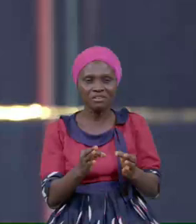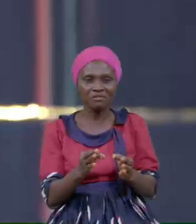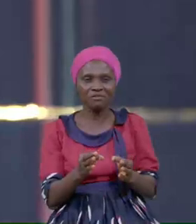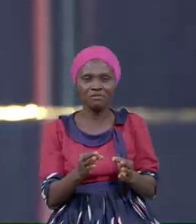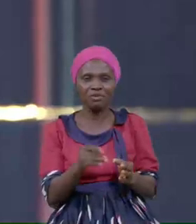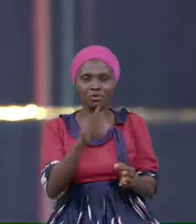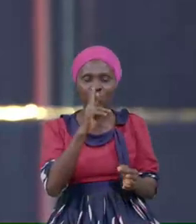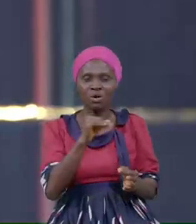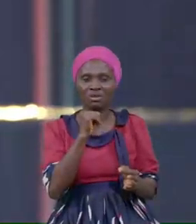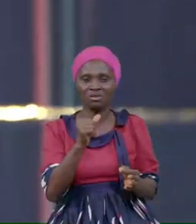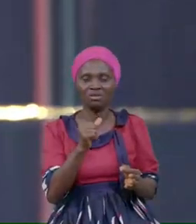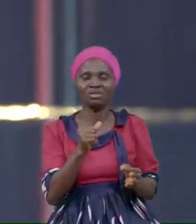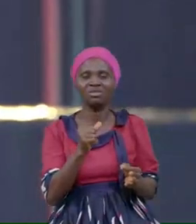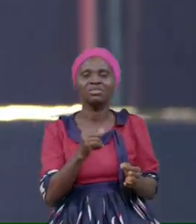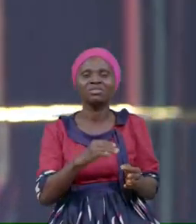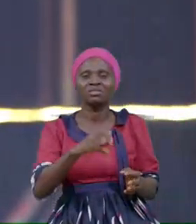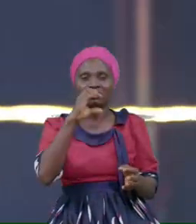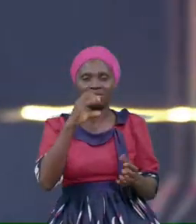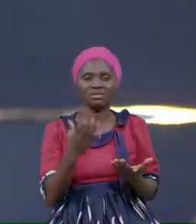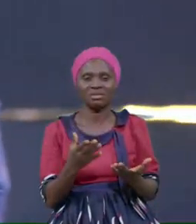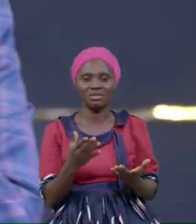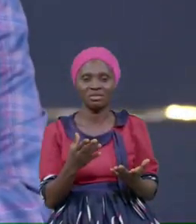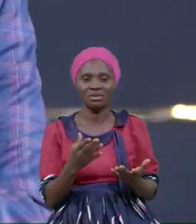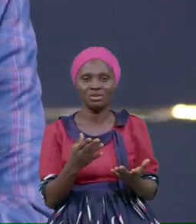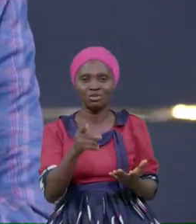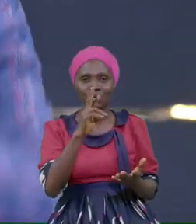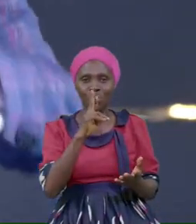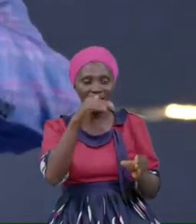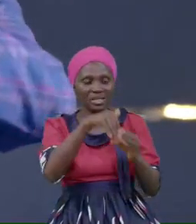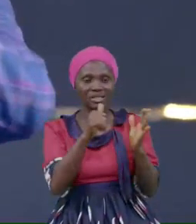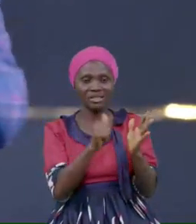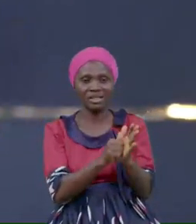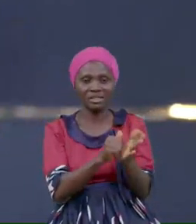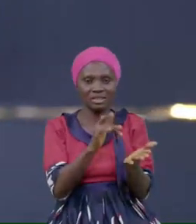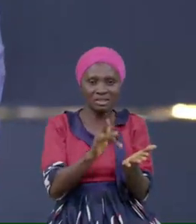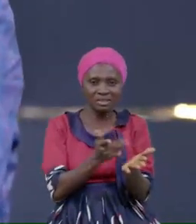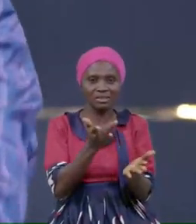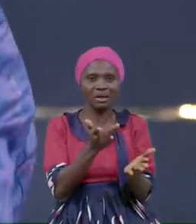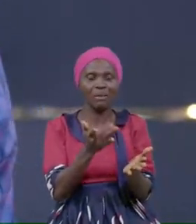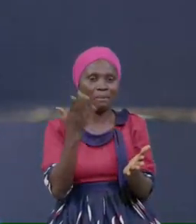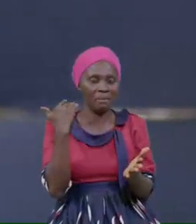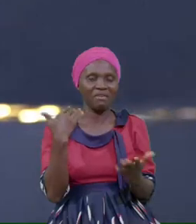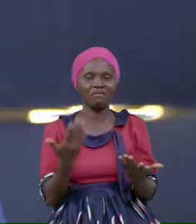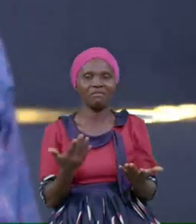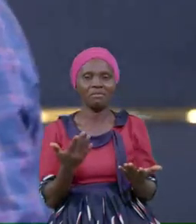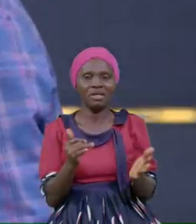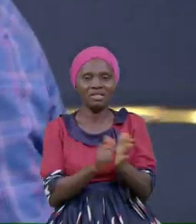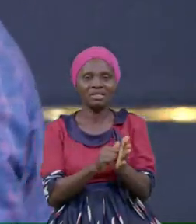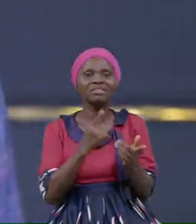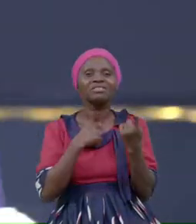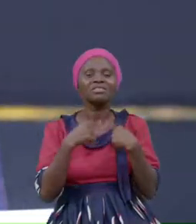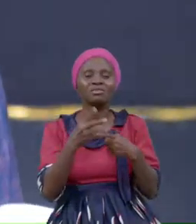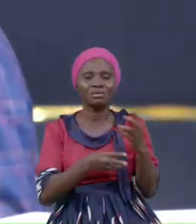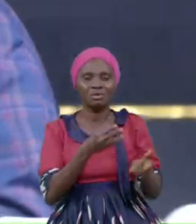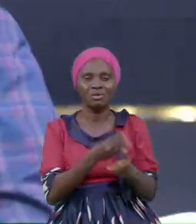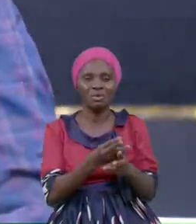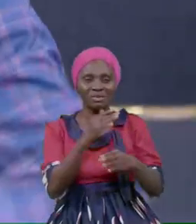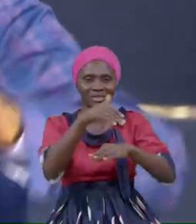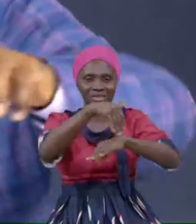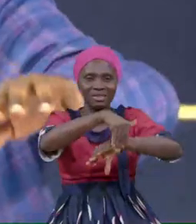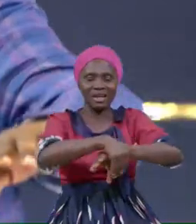that system. That is the lust of the world. The nightclubs. You know, you must go here, you must go